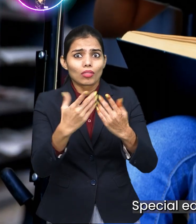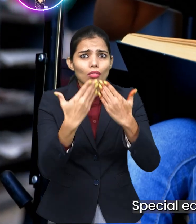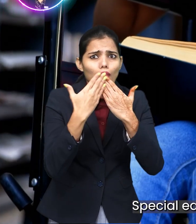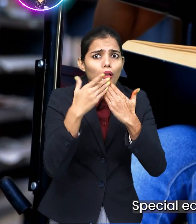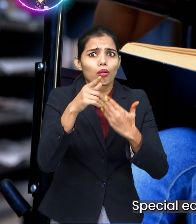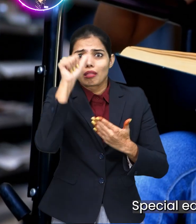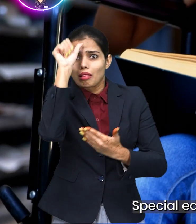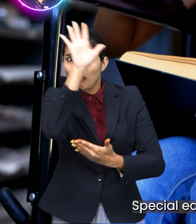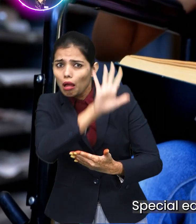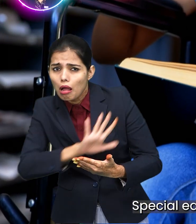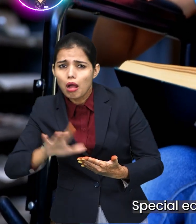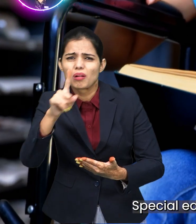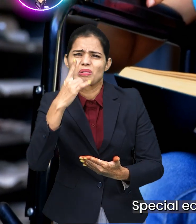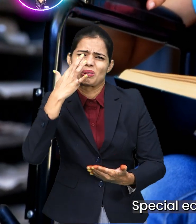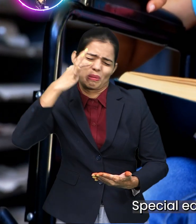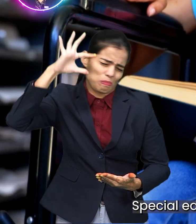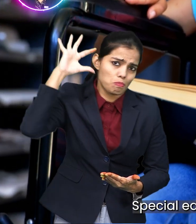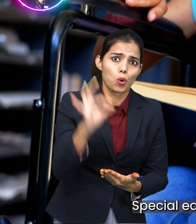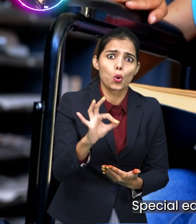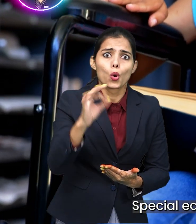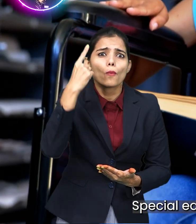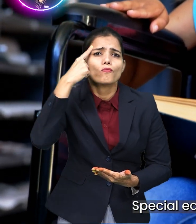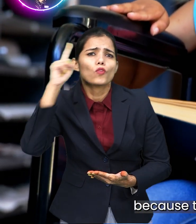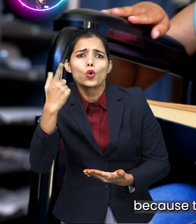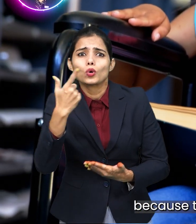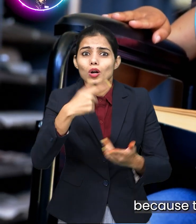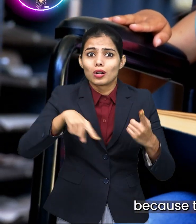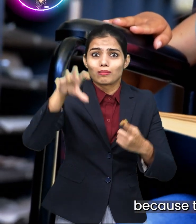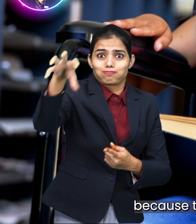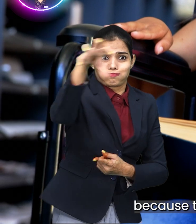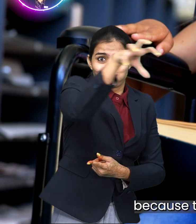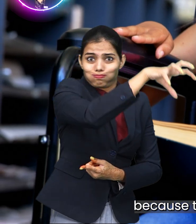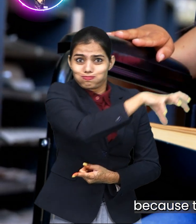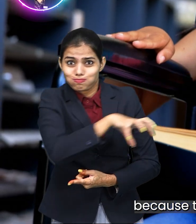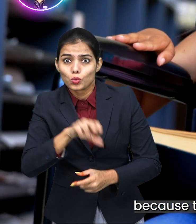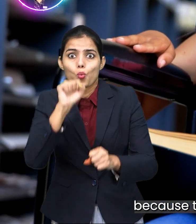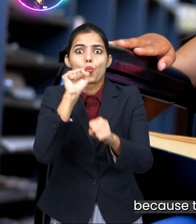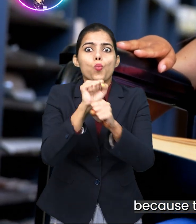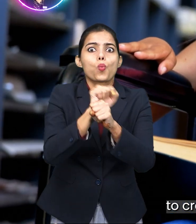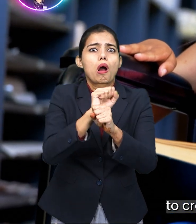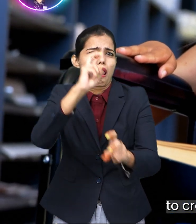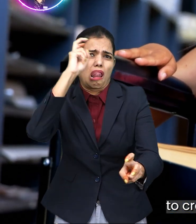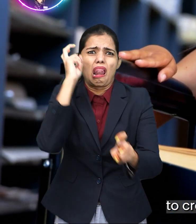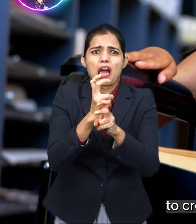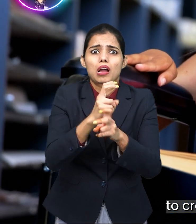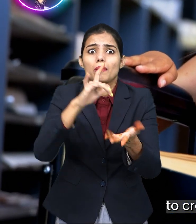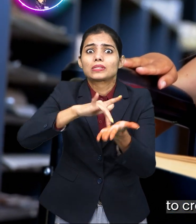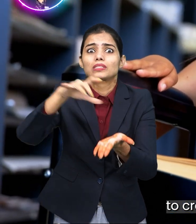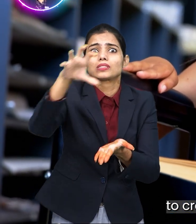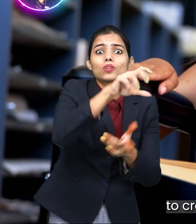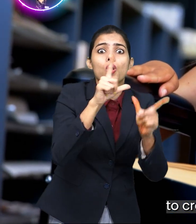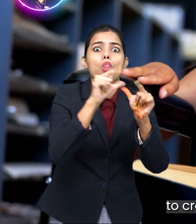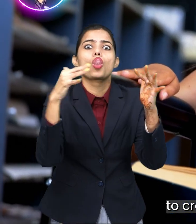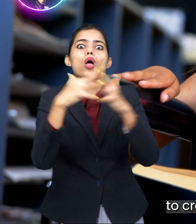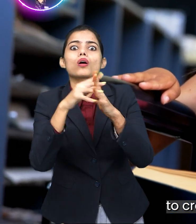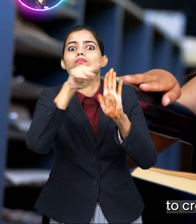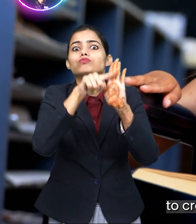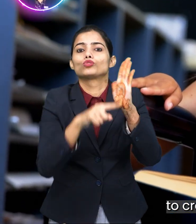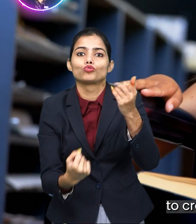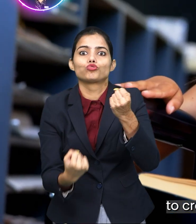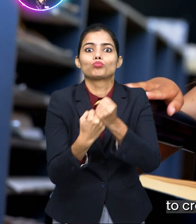Special education in India is important because the country has worked hard to create laws supporting